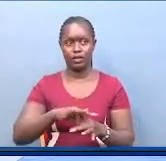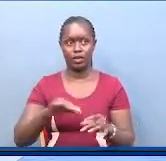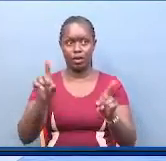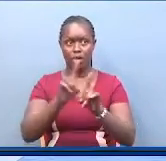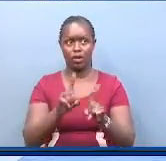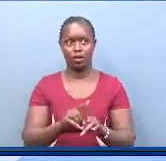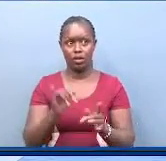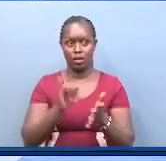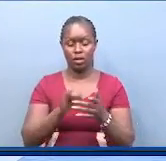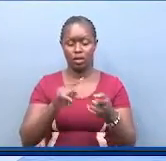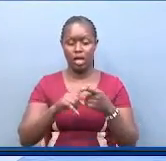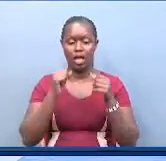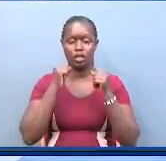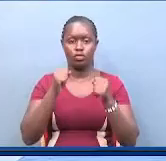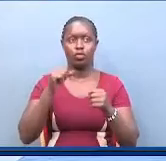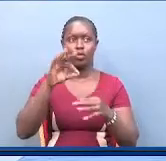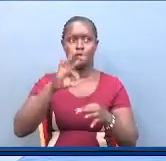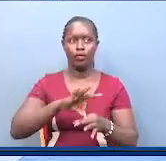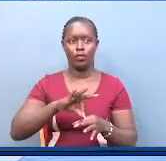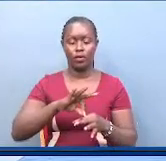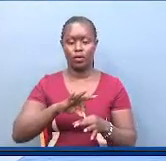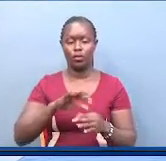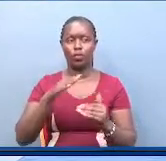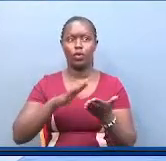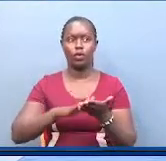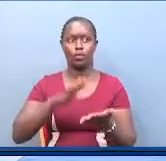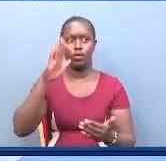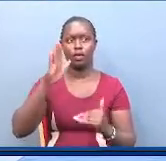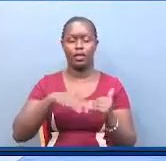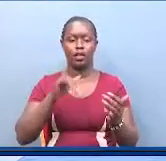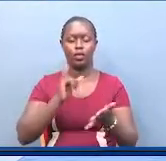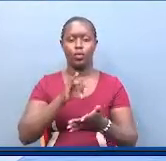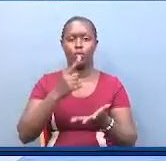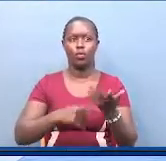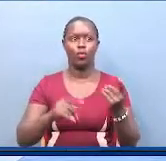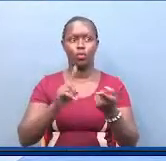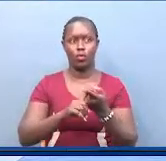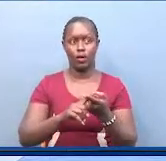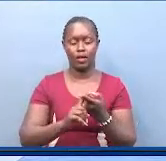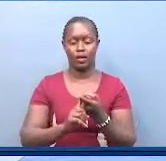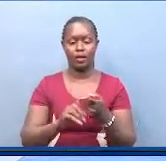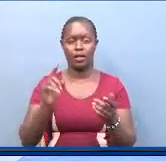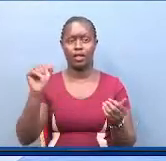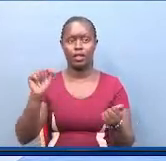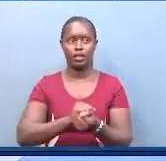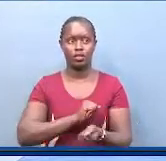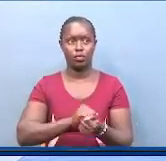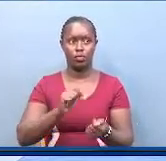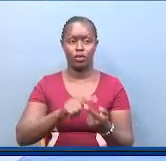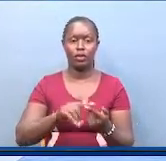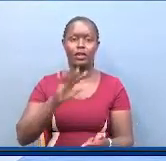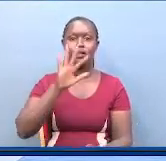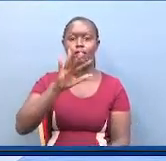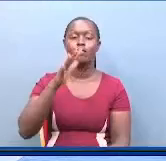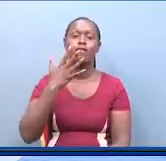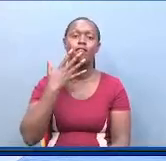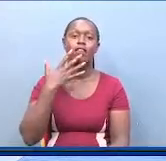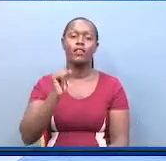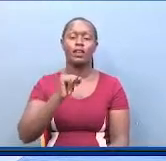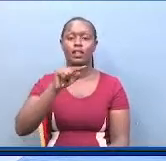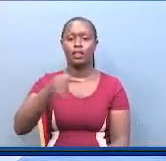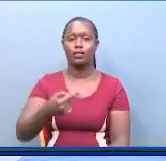the spoiled votes were more than what Martha Karua got. The spoiled votes were 500,000. I